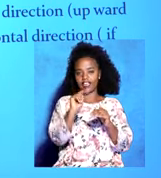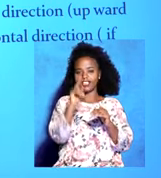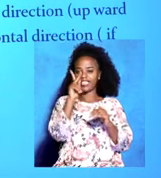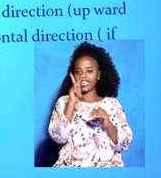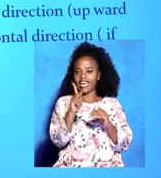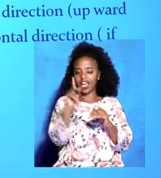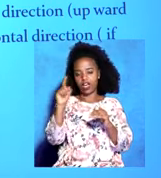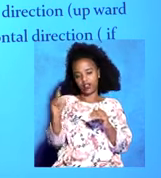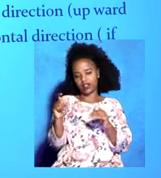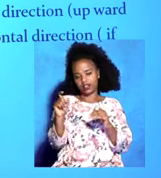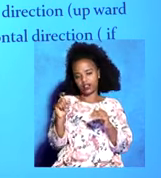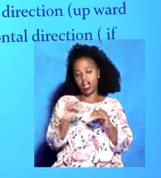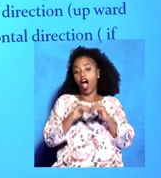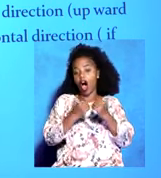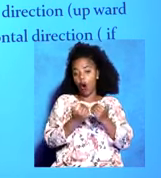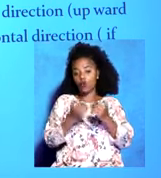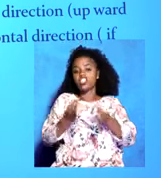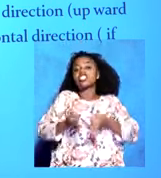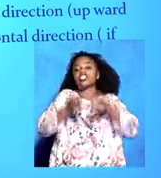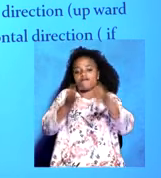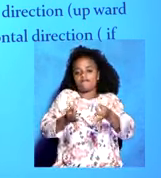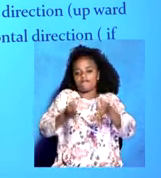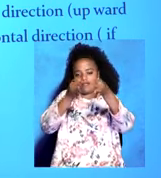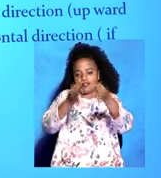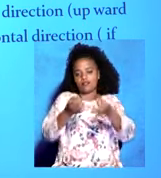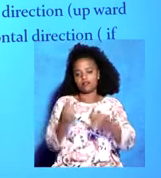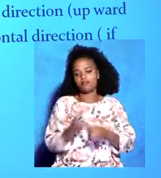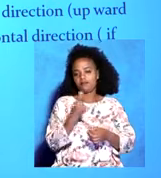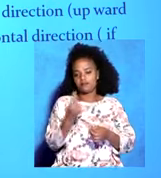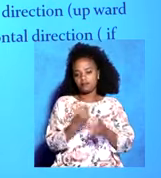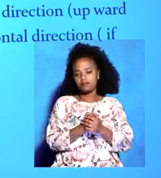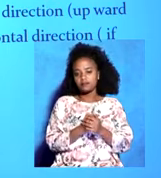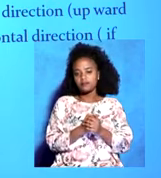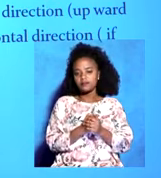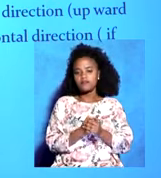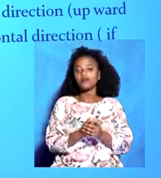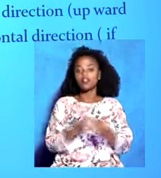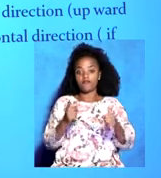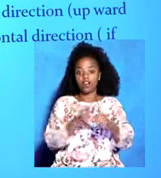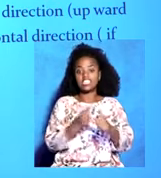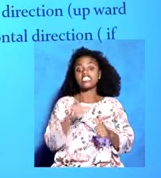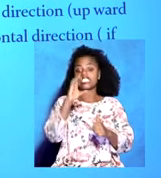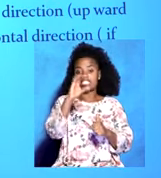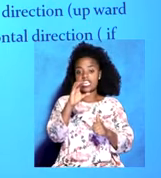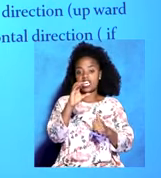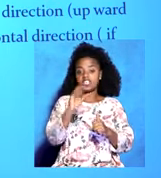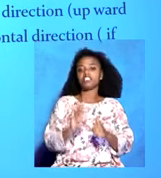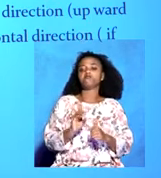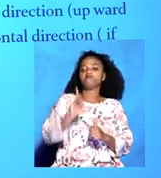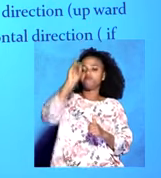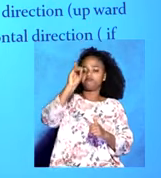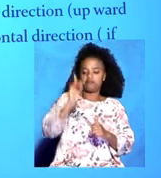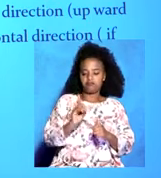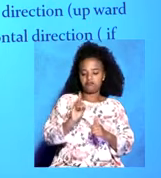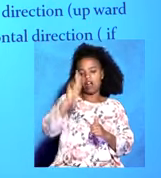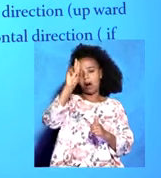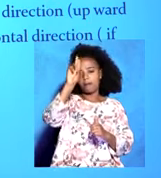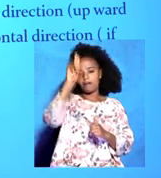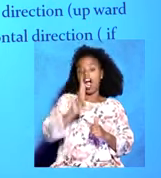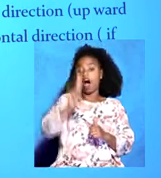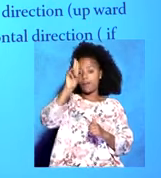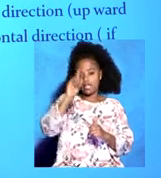kx. How? By shifting. First, you shift c unit down or up depending on the sign,